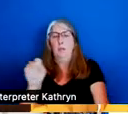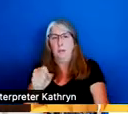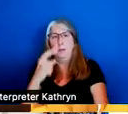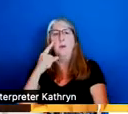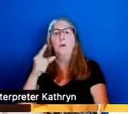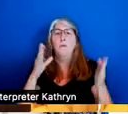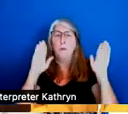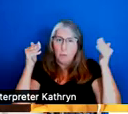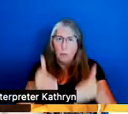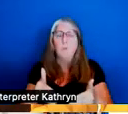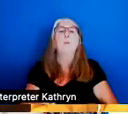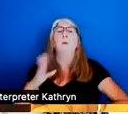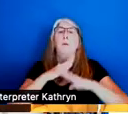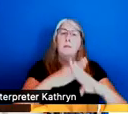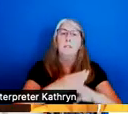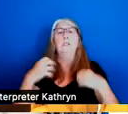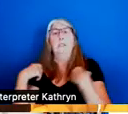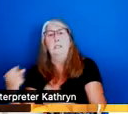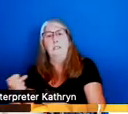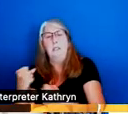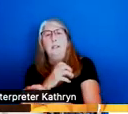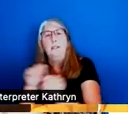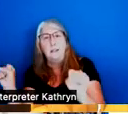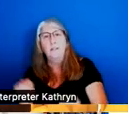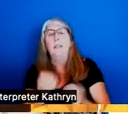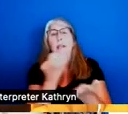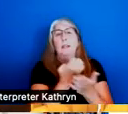prevention, safety, economic